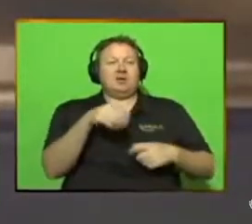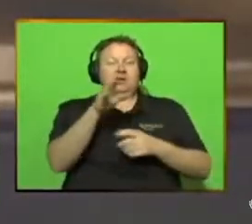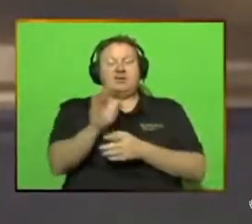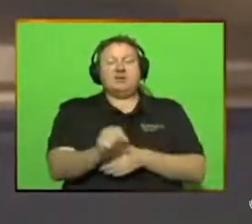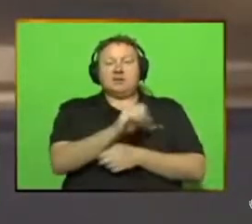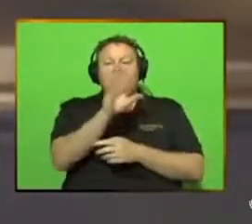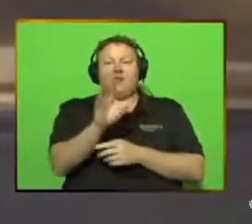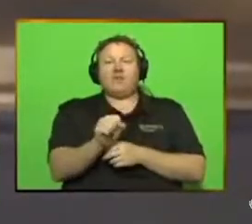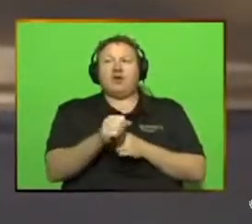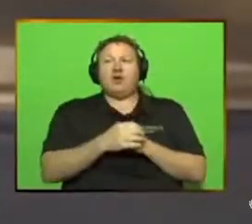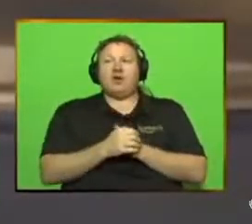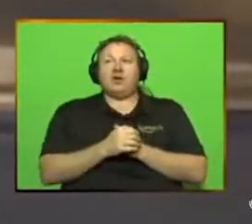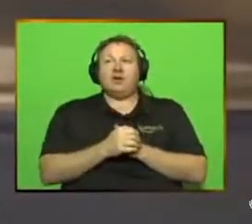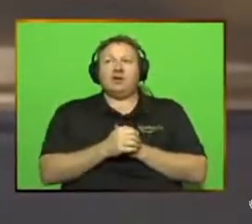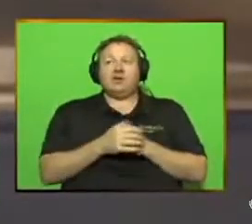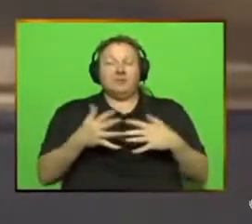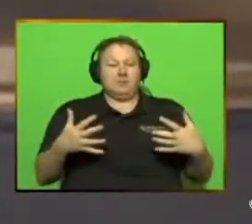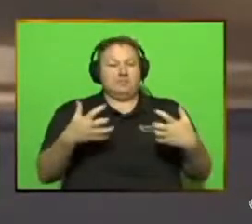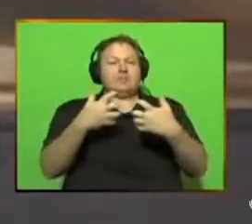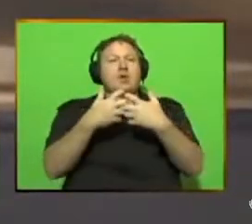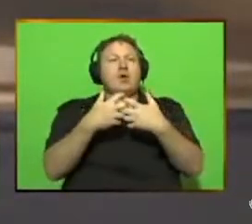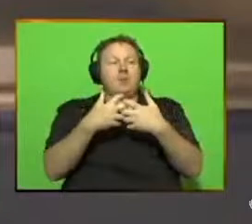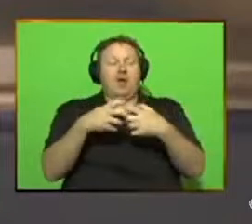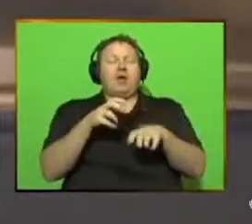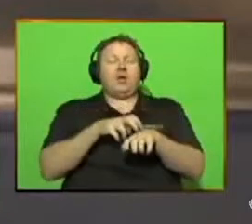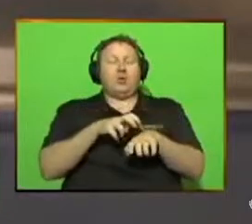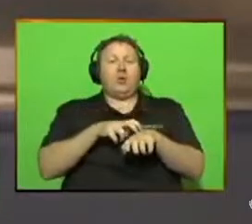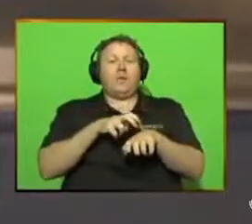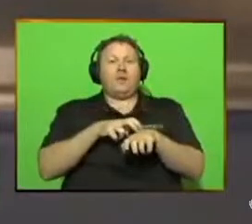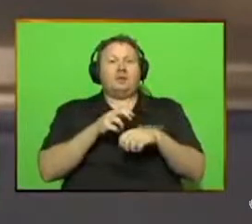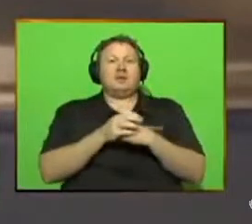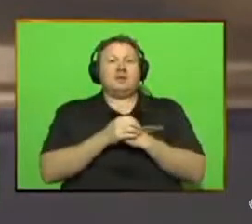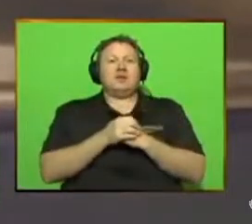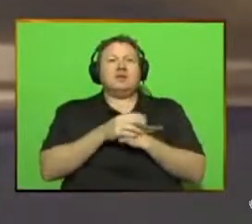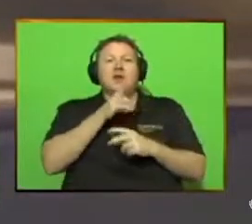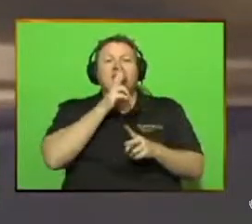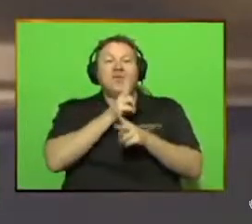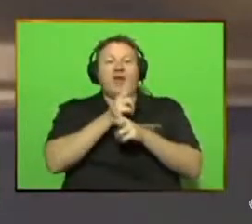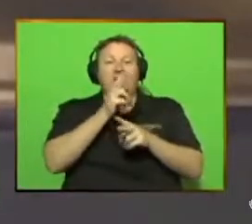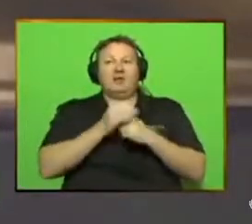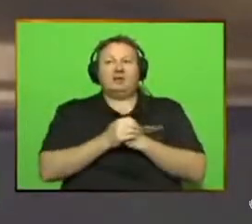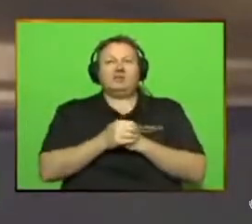Africa complies with the requirements and it is valid.